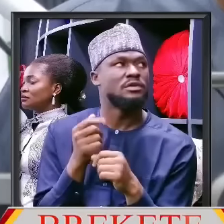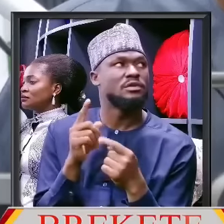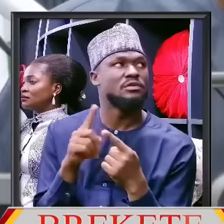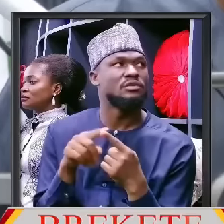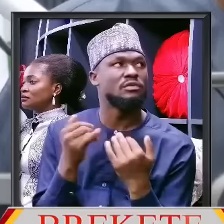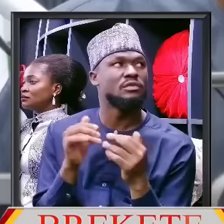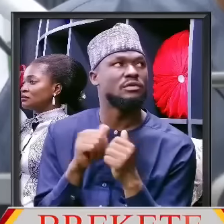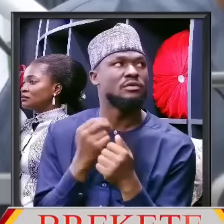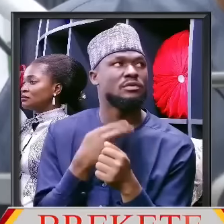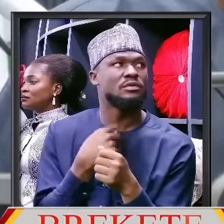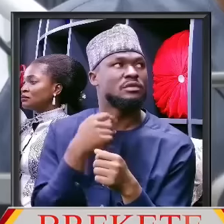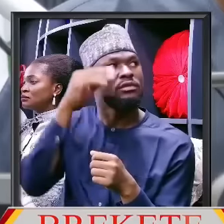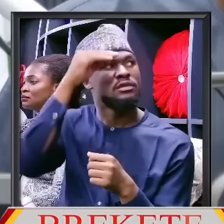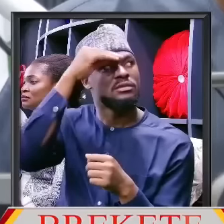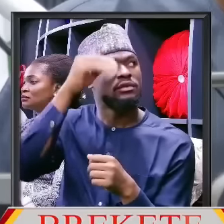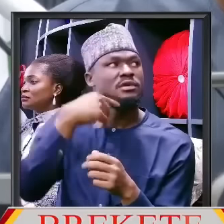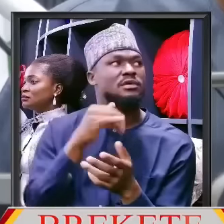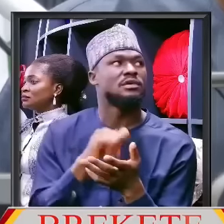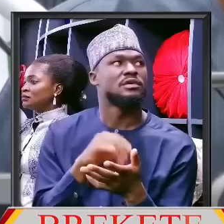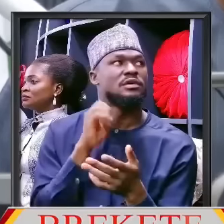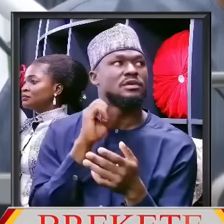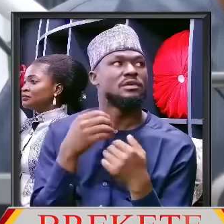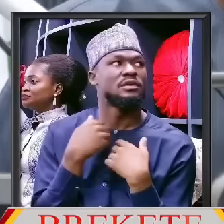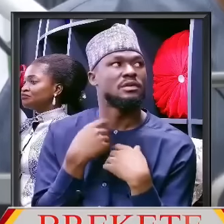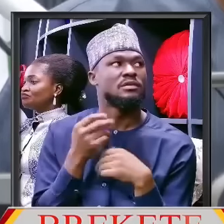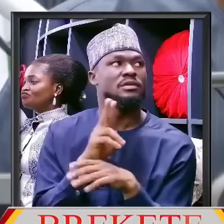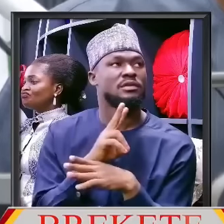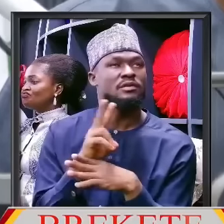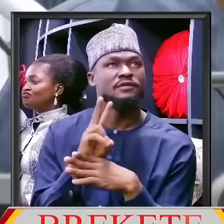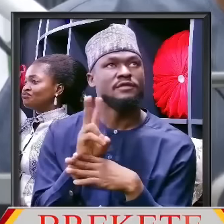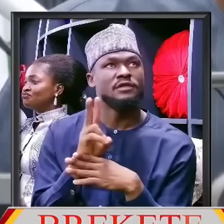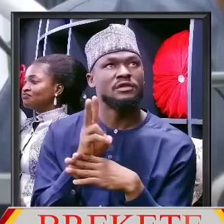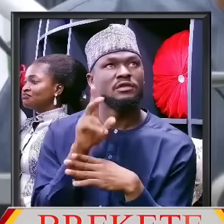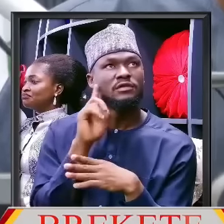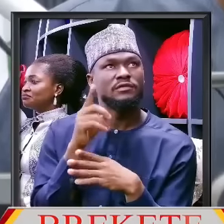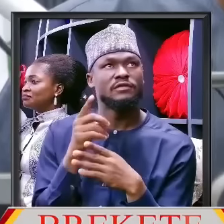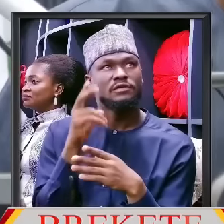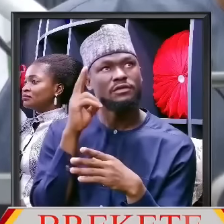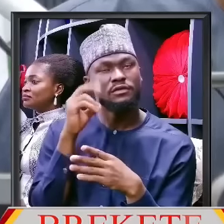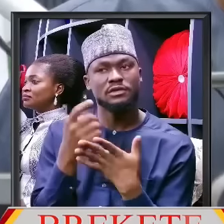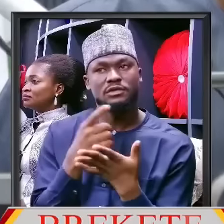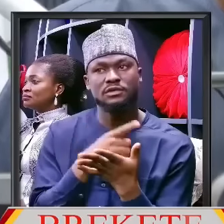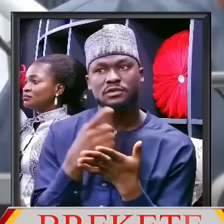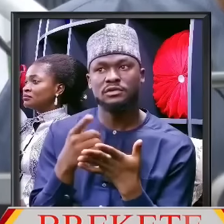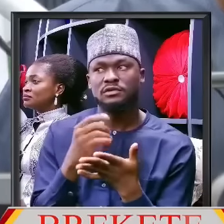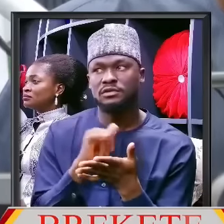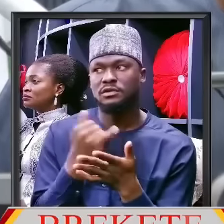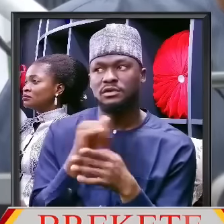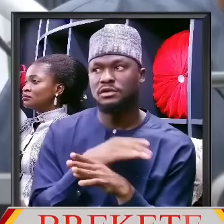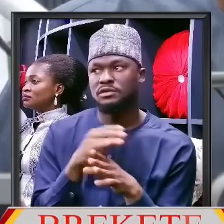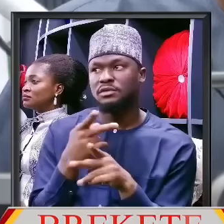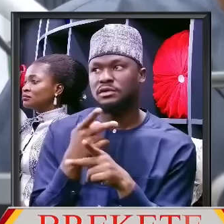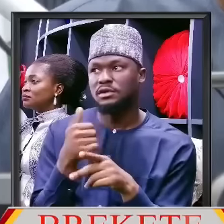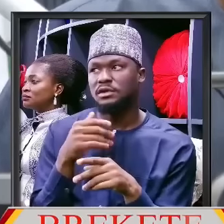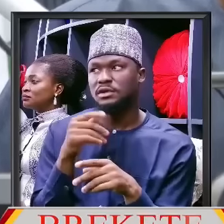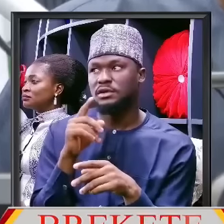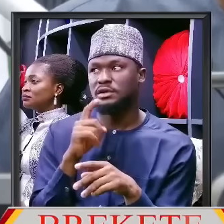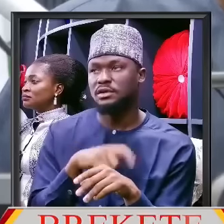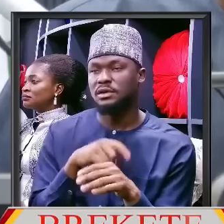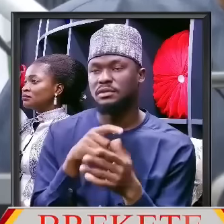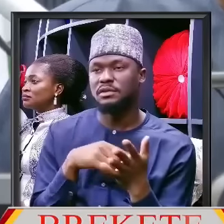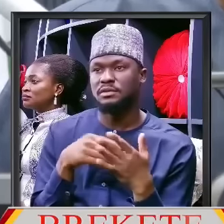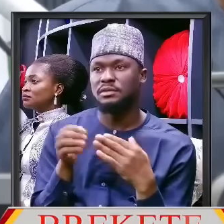us. The man say, he has the video of his discussion with them that he don't care. Anytime this matter